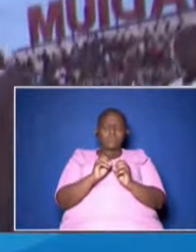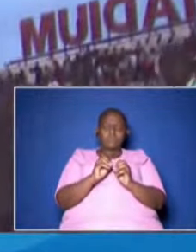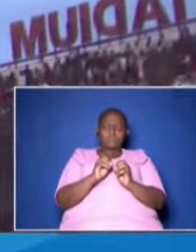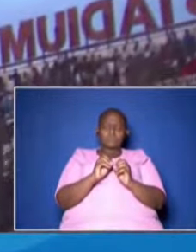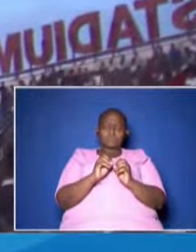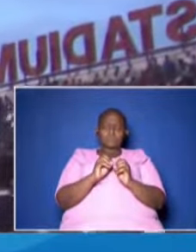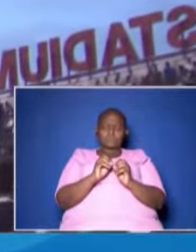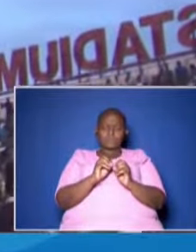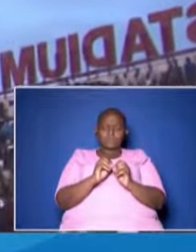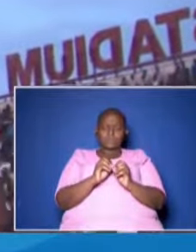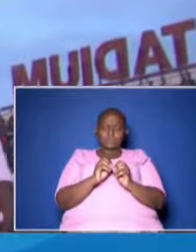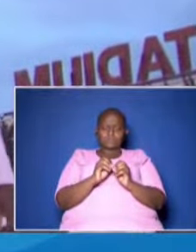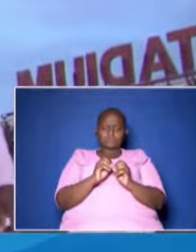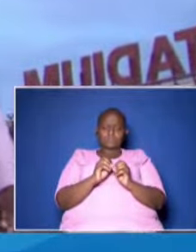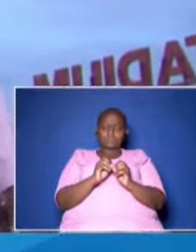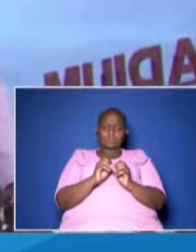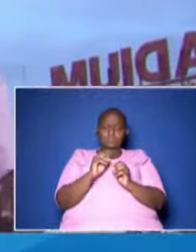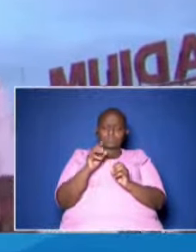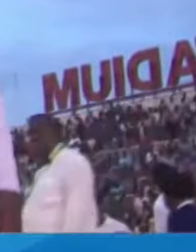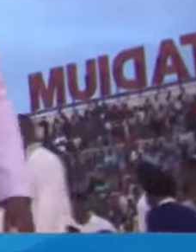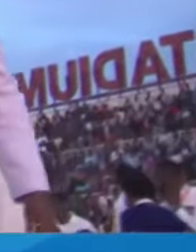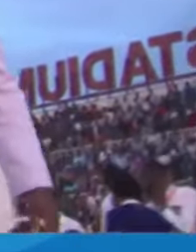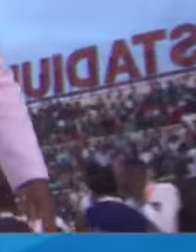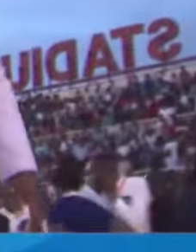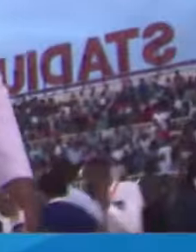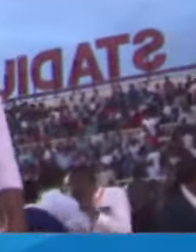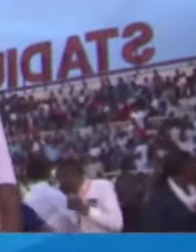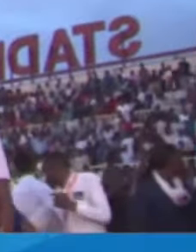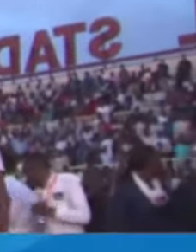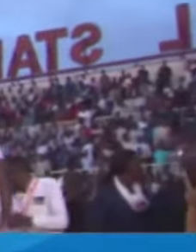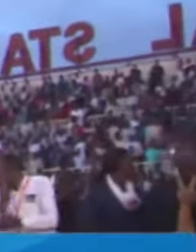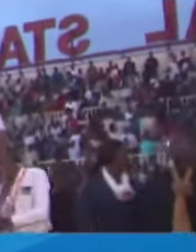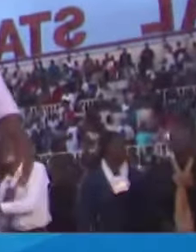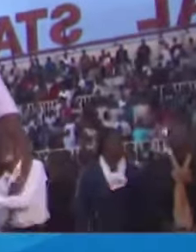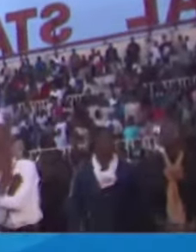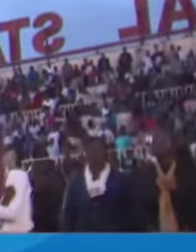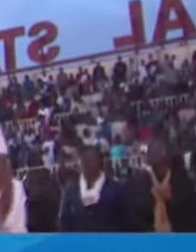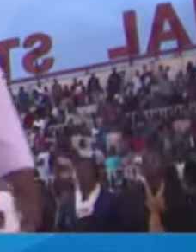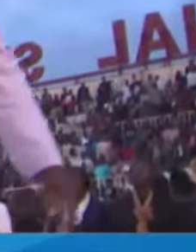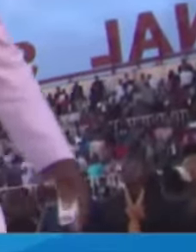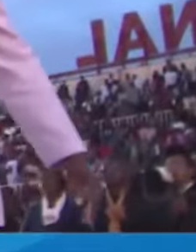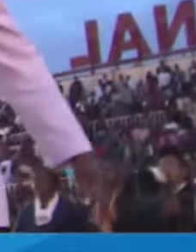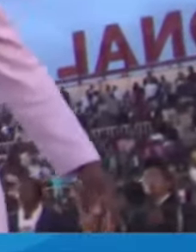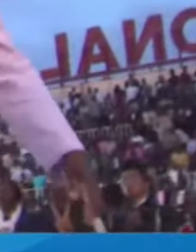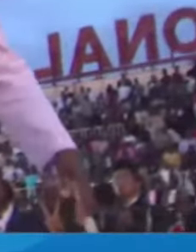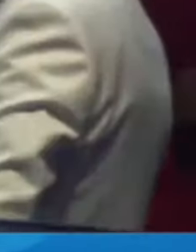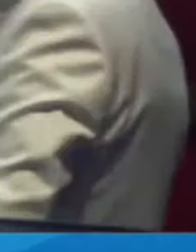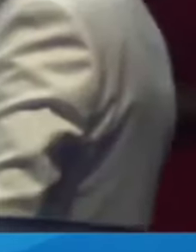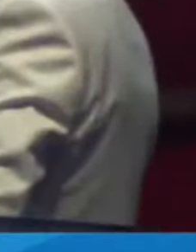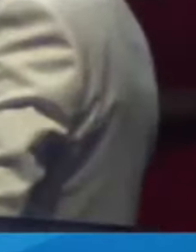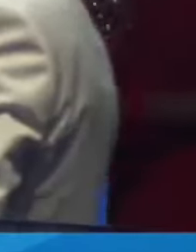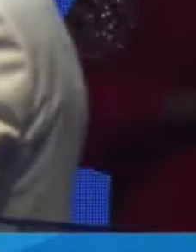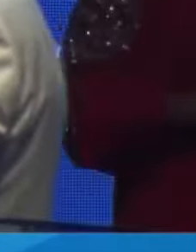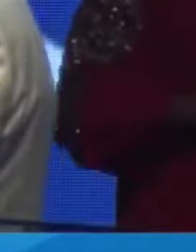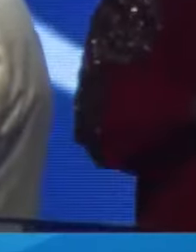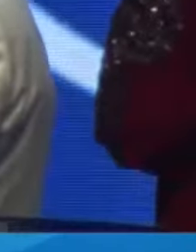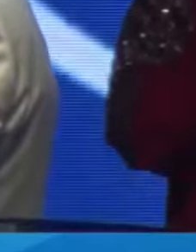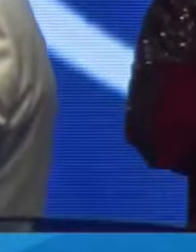your he that dwelleth in the secet SEC place of the most